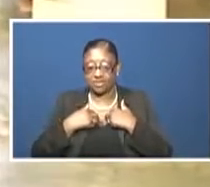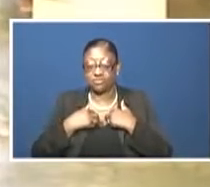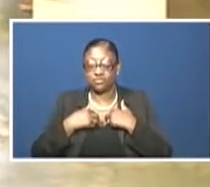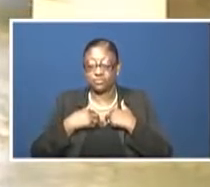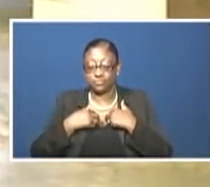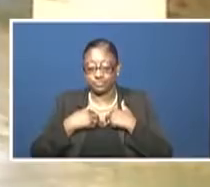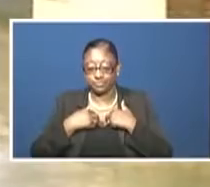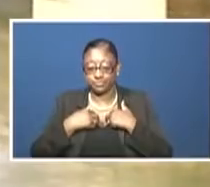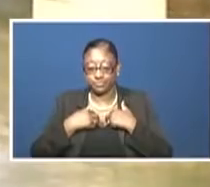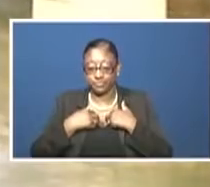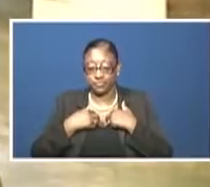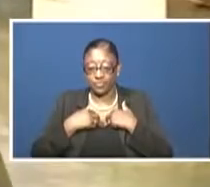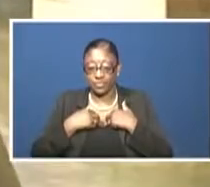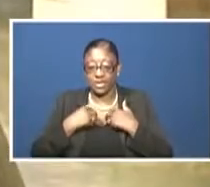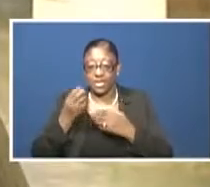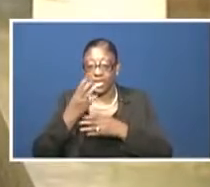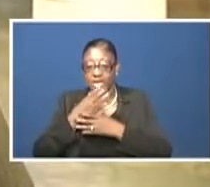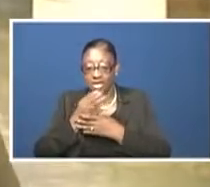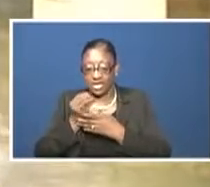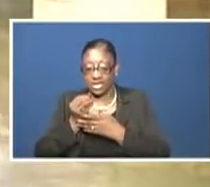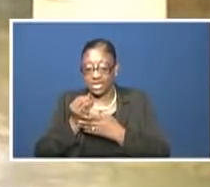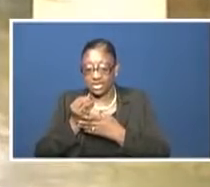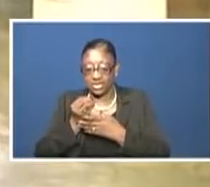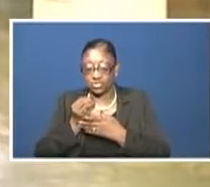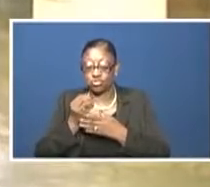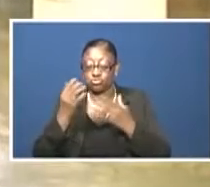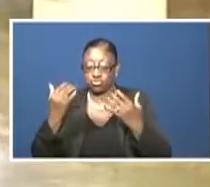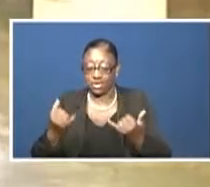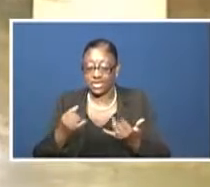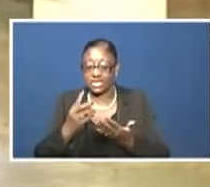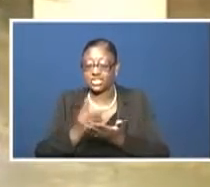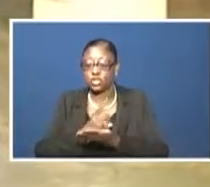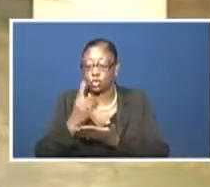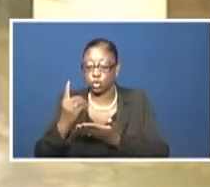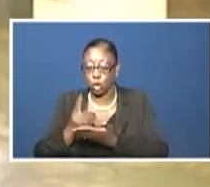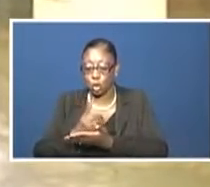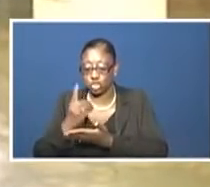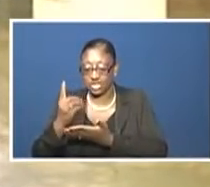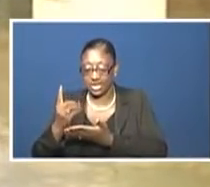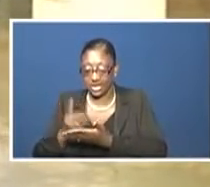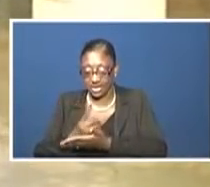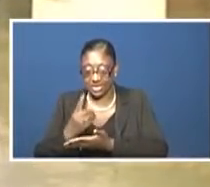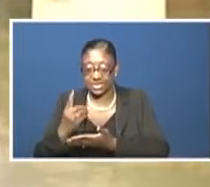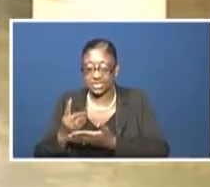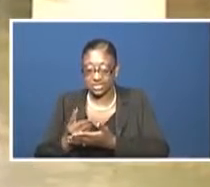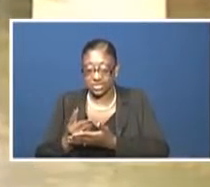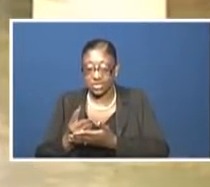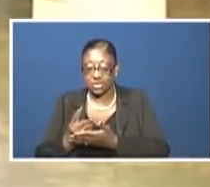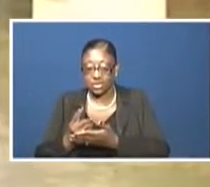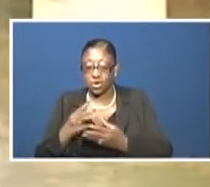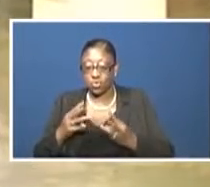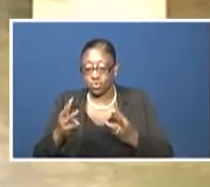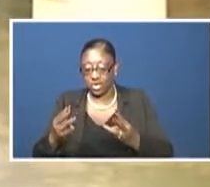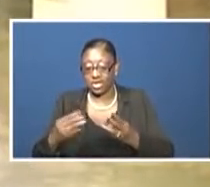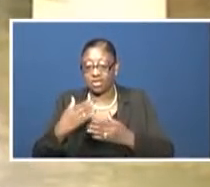are treating and negotiating an amicable way